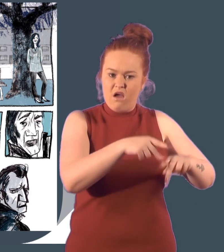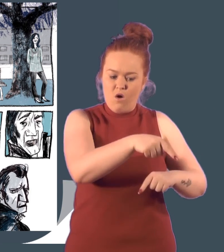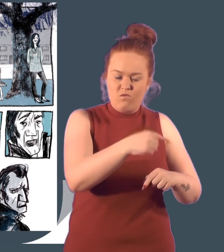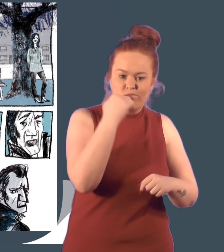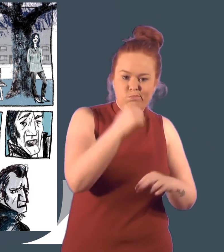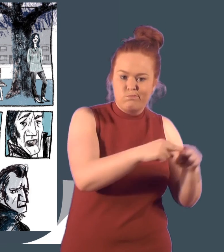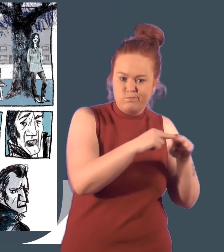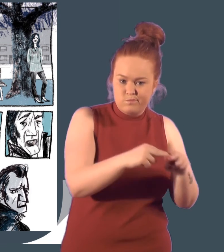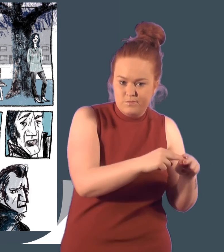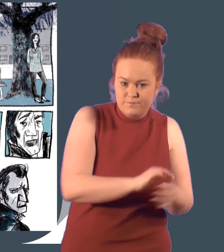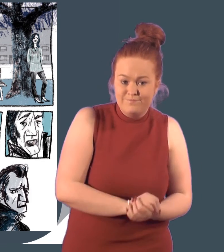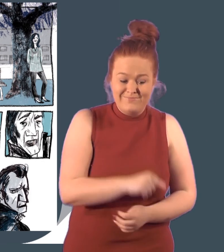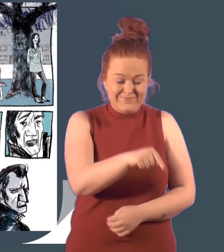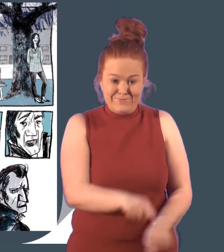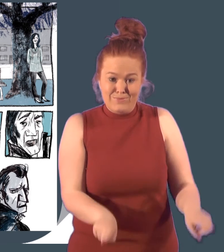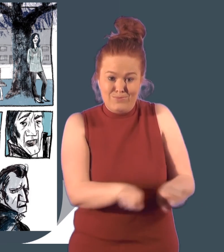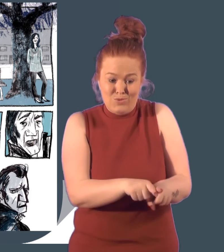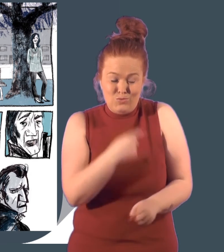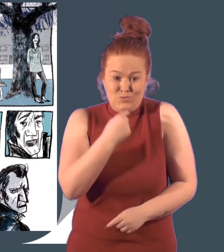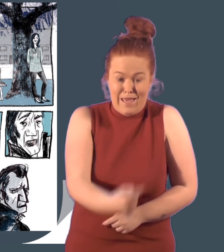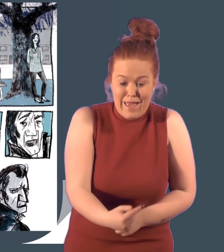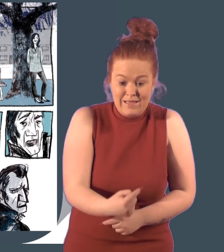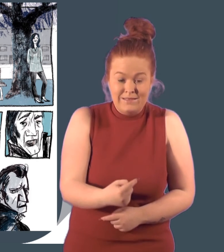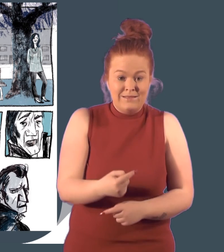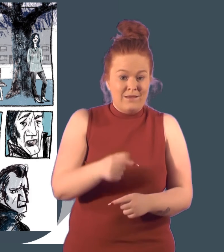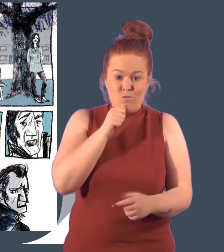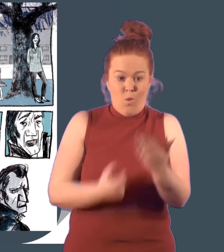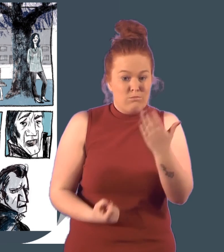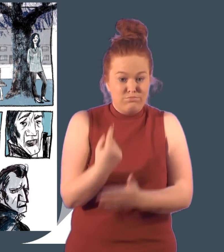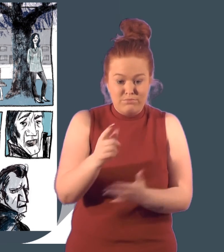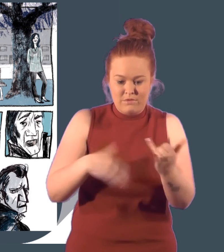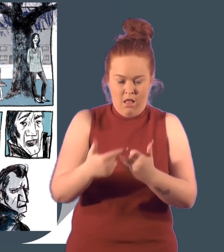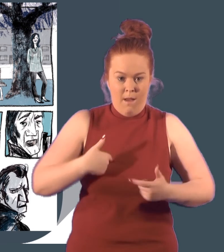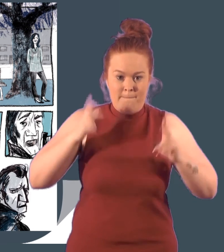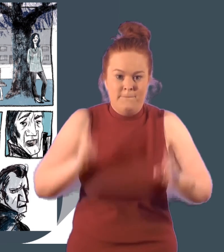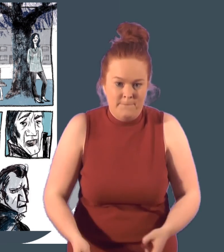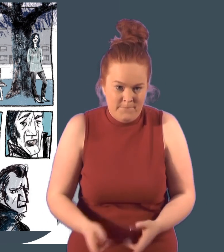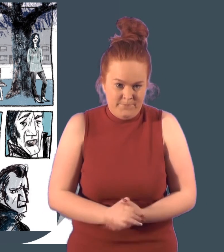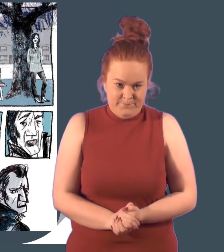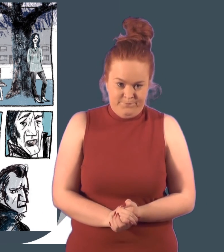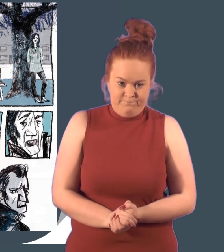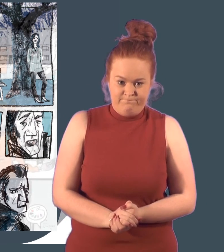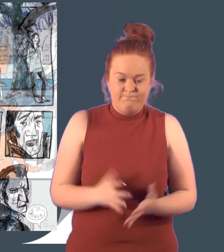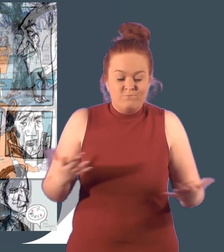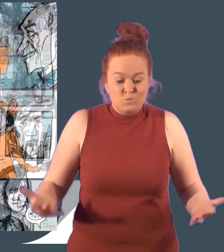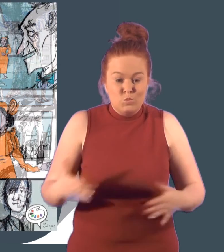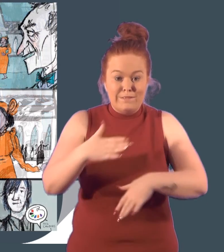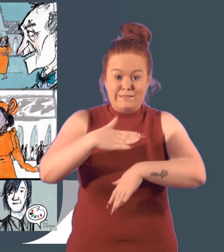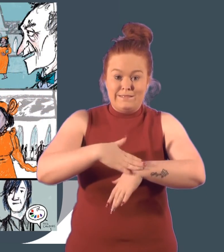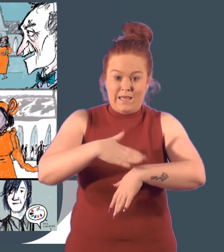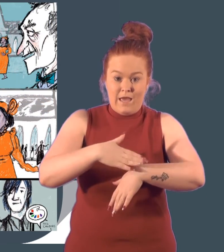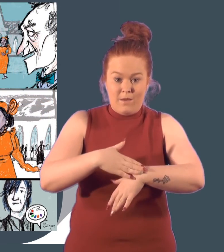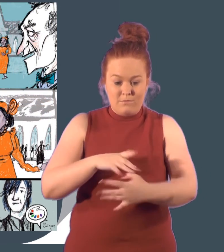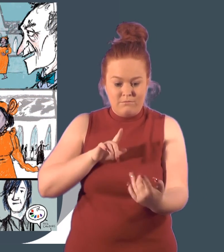family, and he's also saying that it's over his dead body that this is going to go ahead, and he's going to cause a scene. So by the